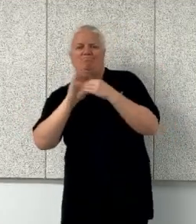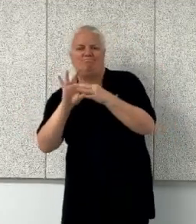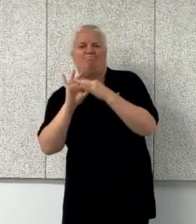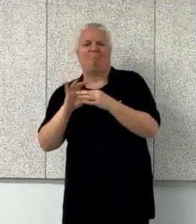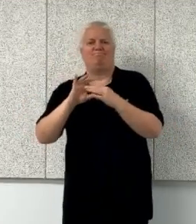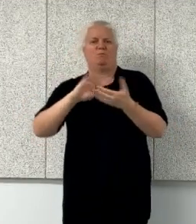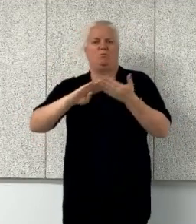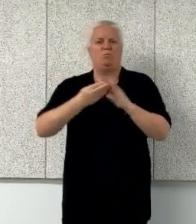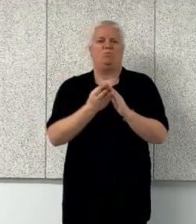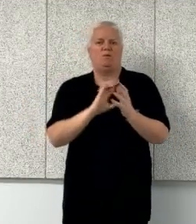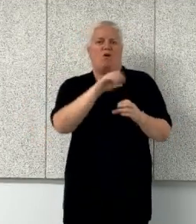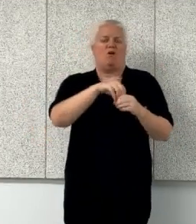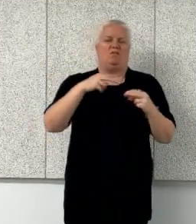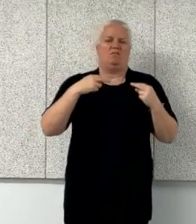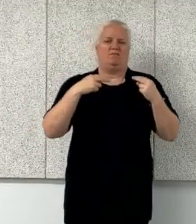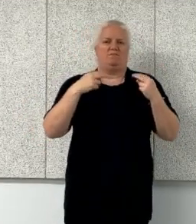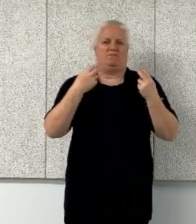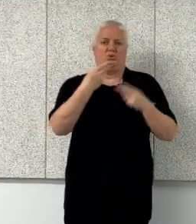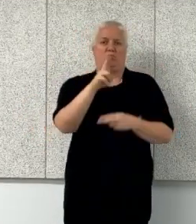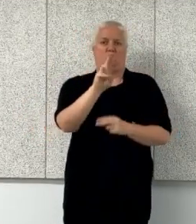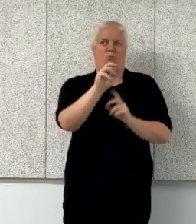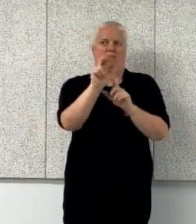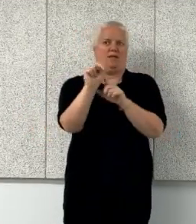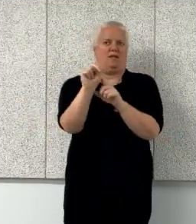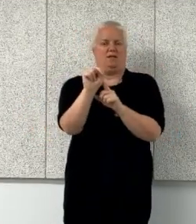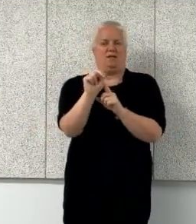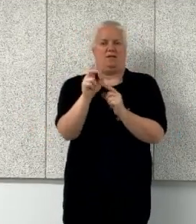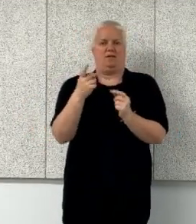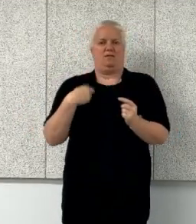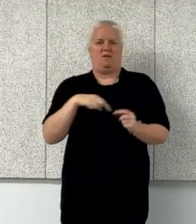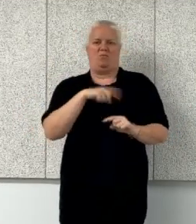humanity available to you. None of us can afford to do that alone.